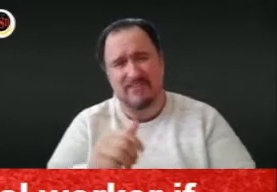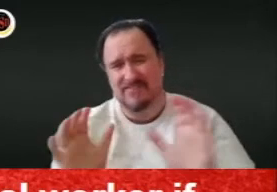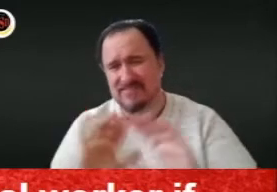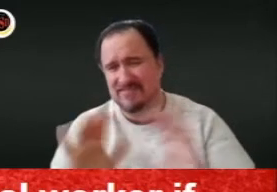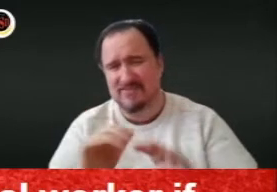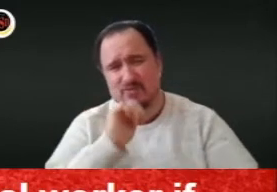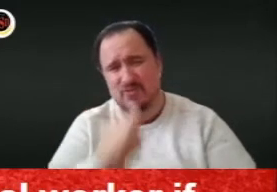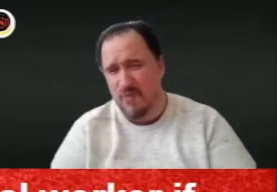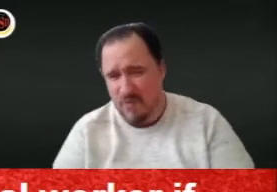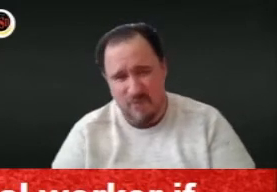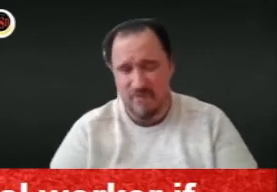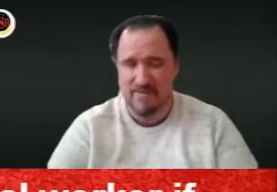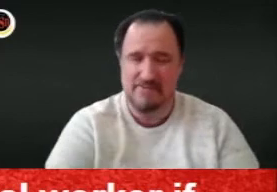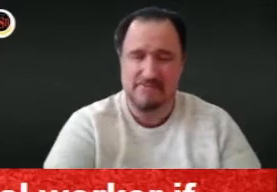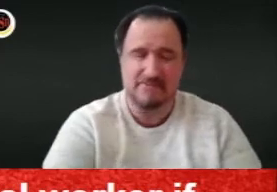Don't do that to yourself.